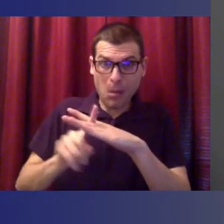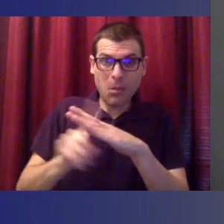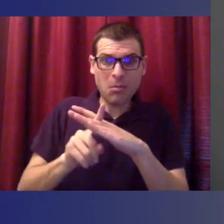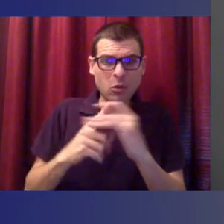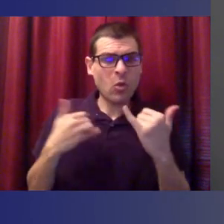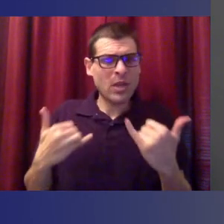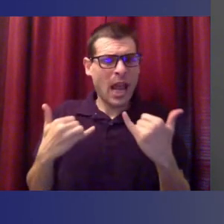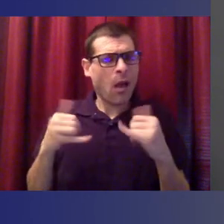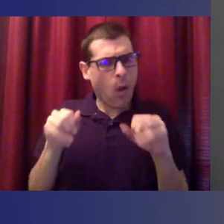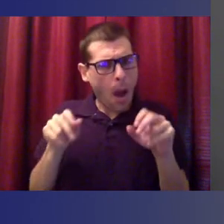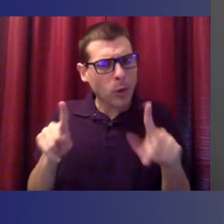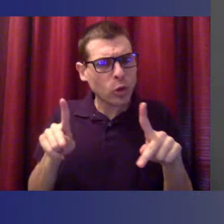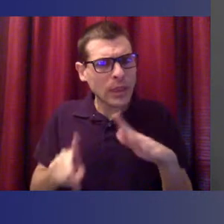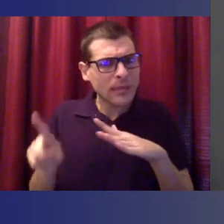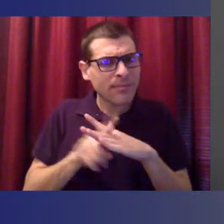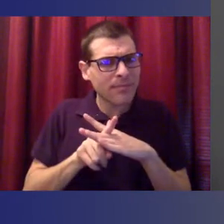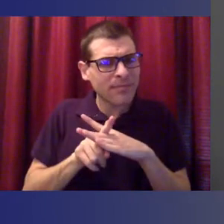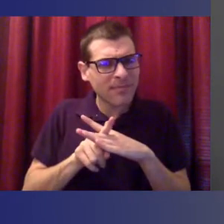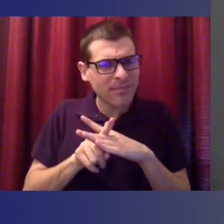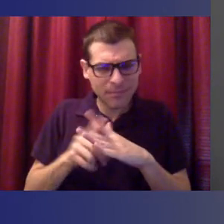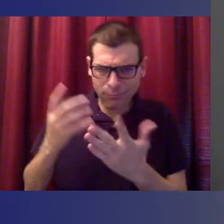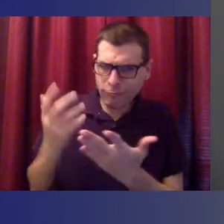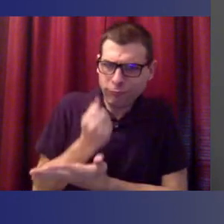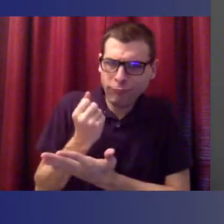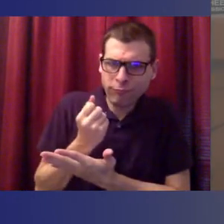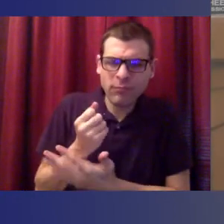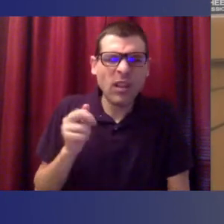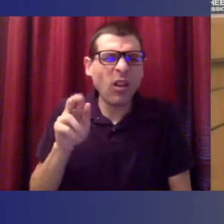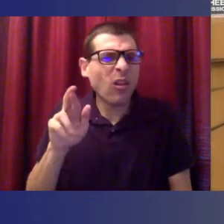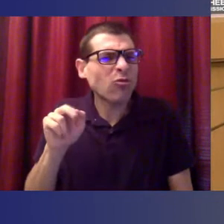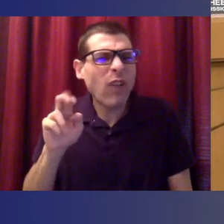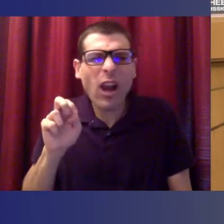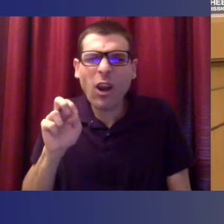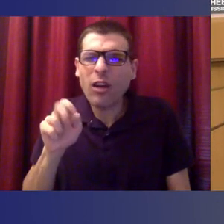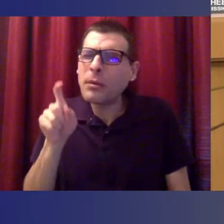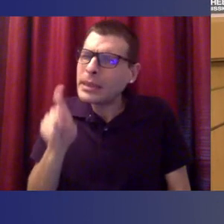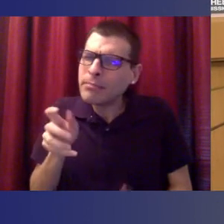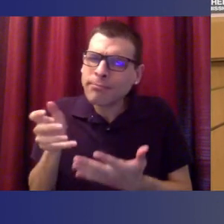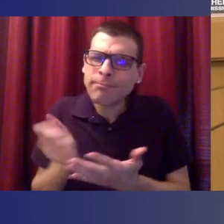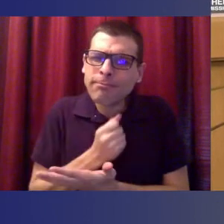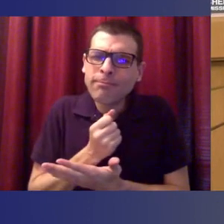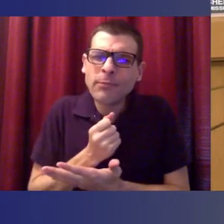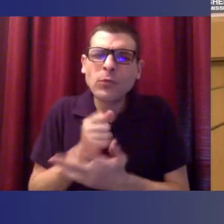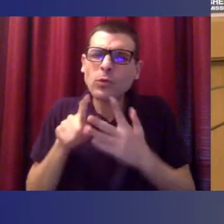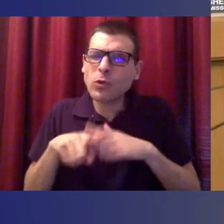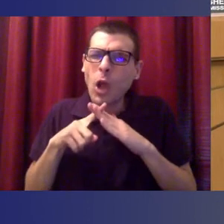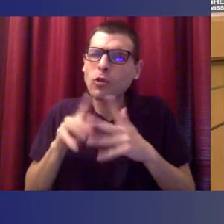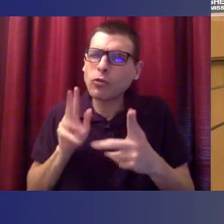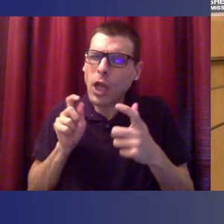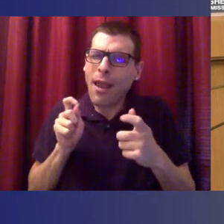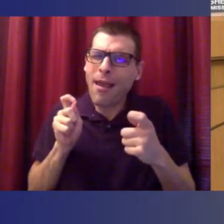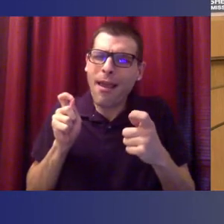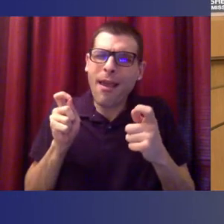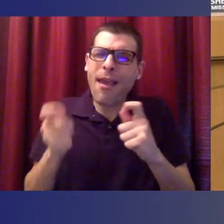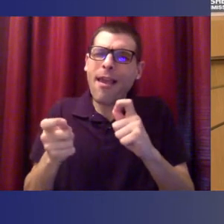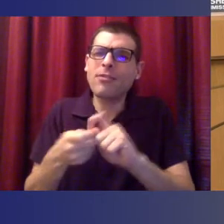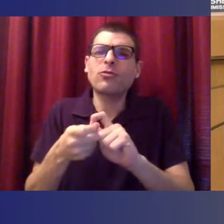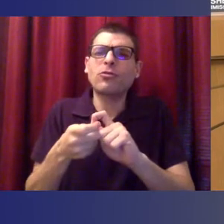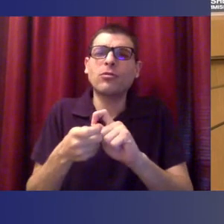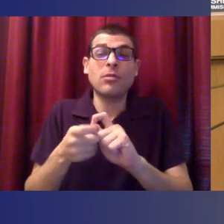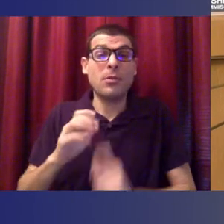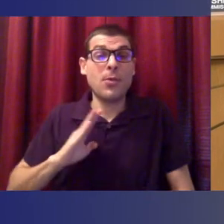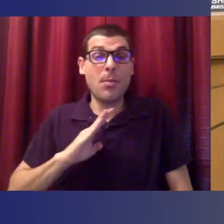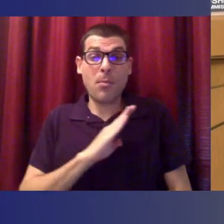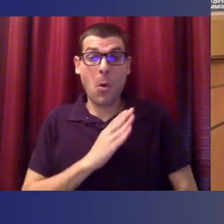the transformational change that we so desperately need. This board stands ready to do the hard